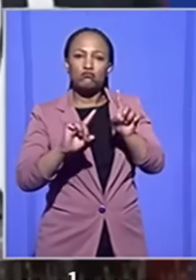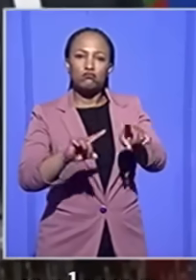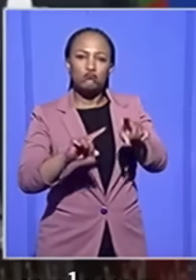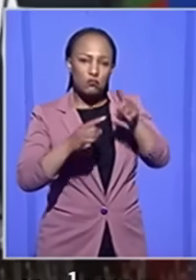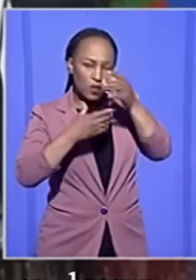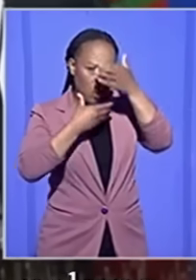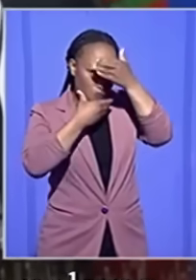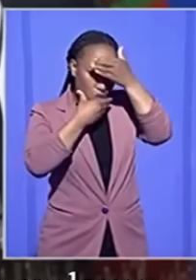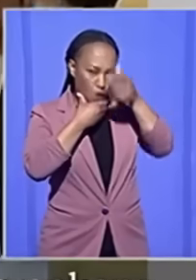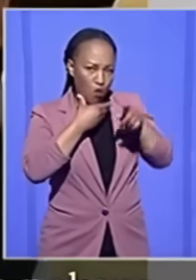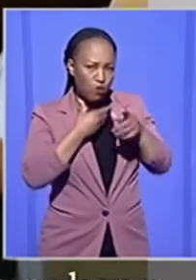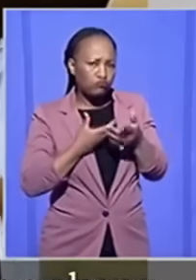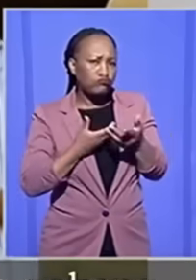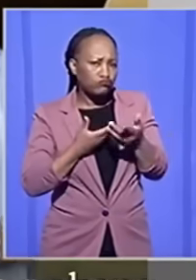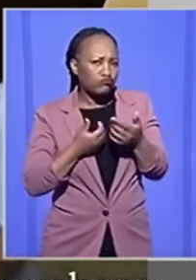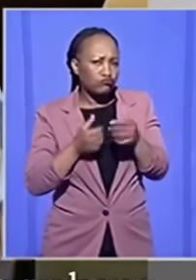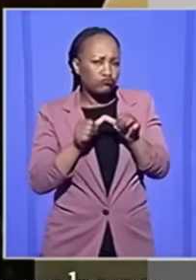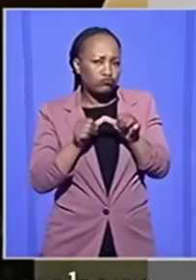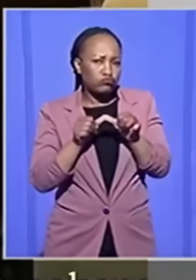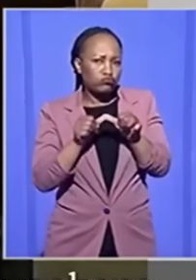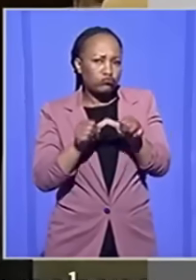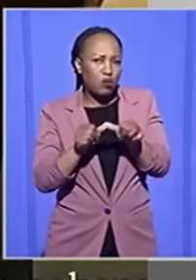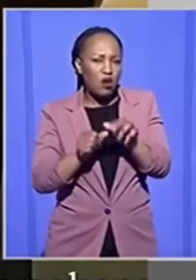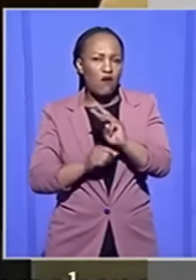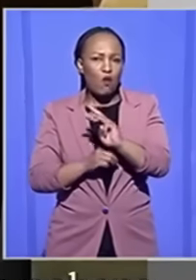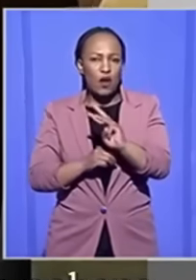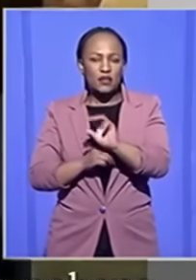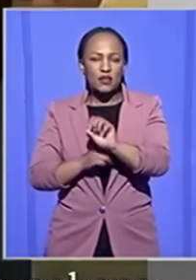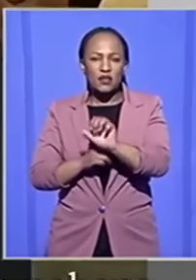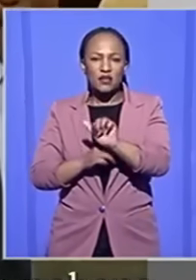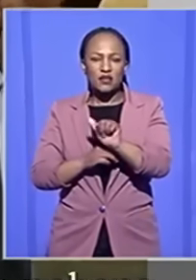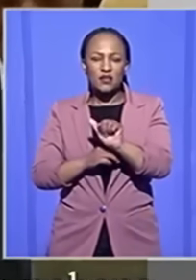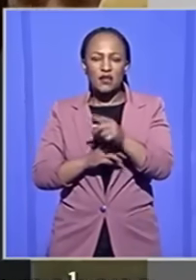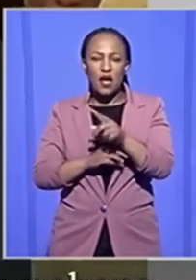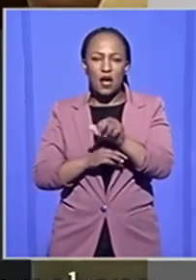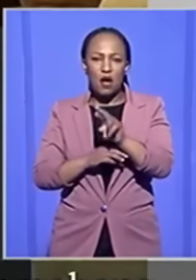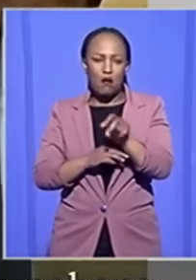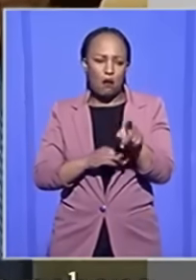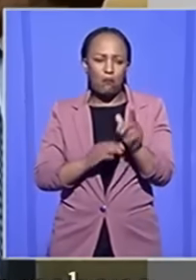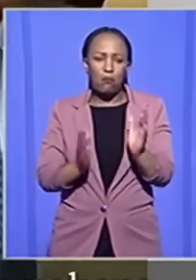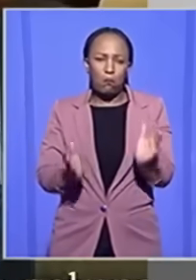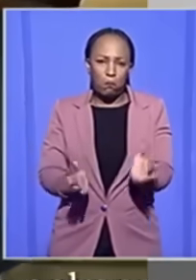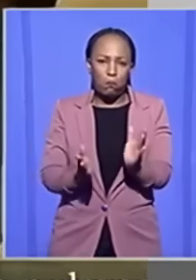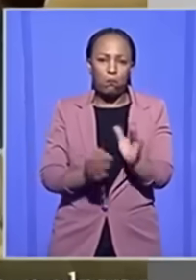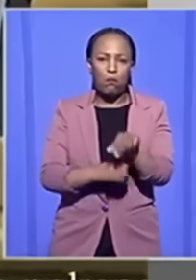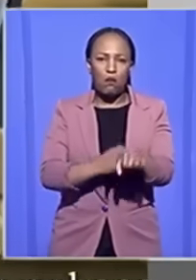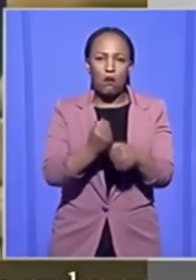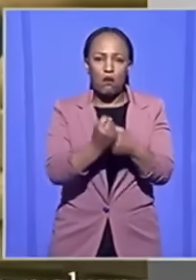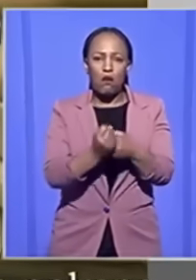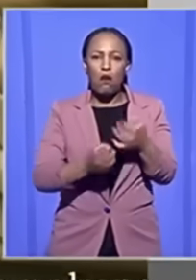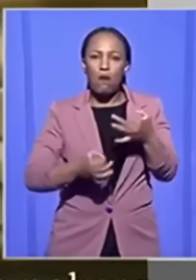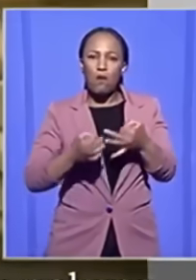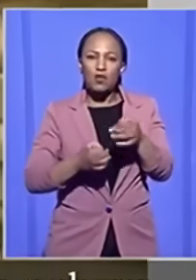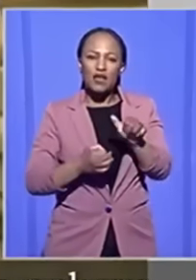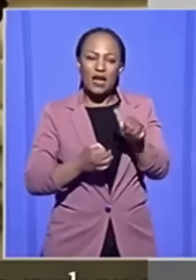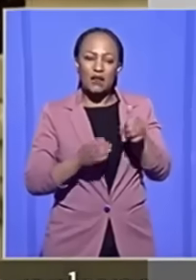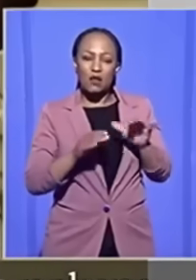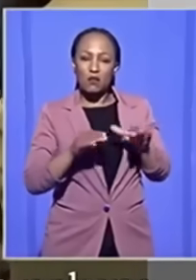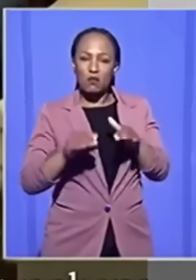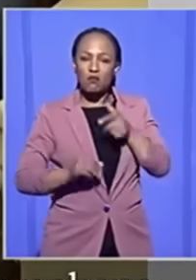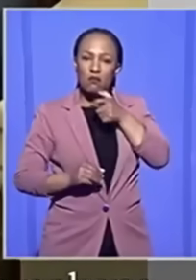le le tlhomamisang puso ya segosi kwa Western Sahara. Mekgatlho e mengwe ya dipolotiki le yone la tlhetsela motlapitso mo